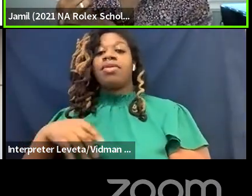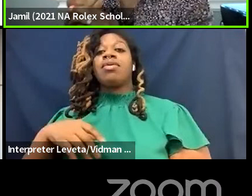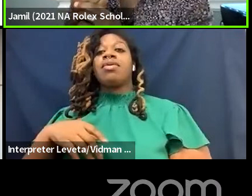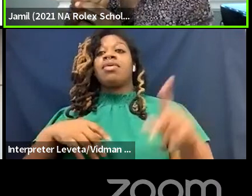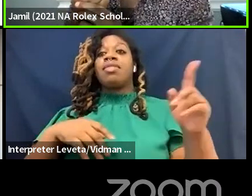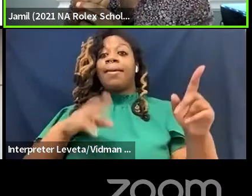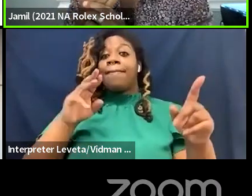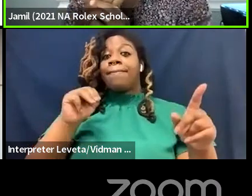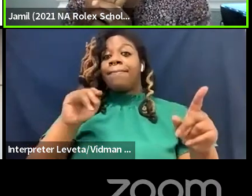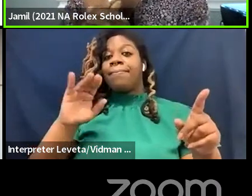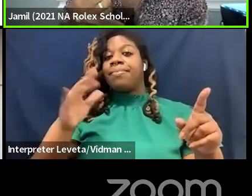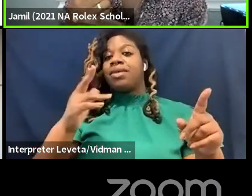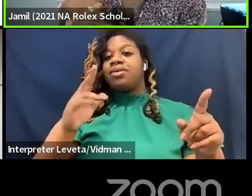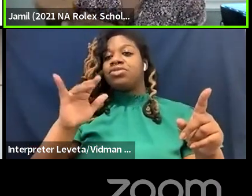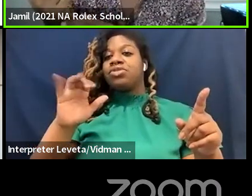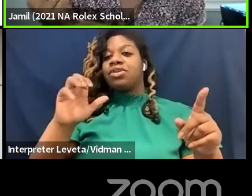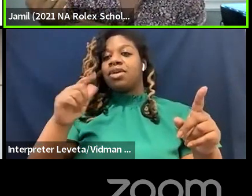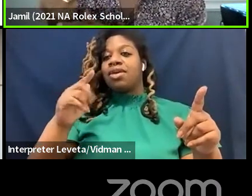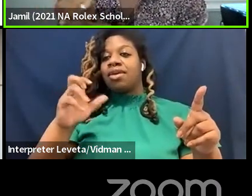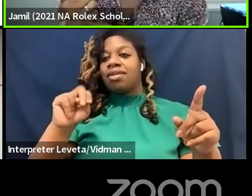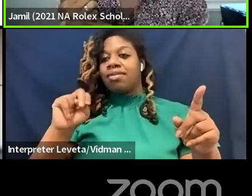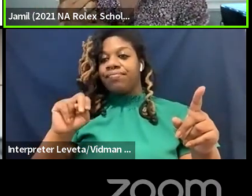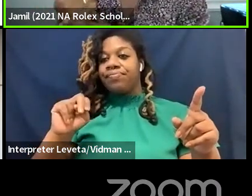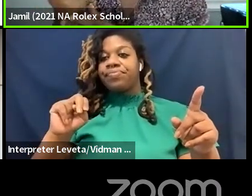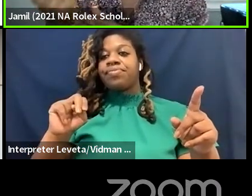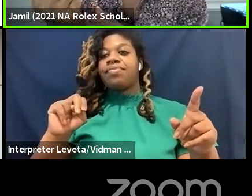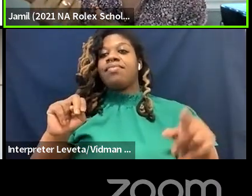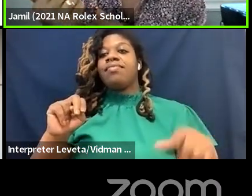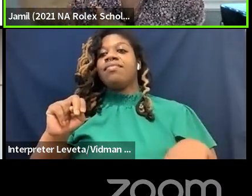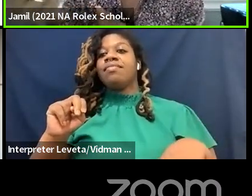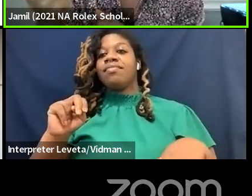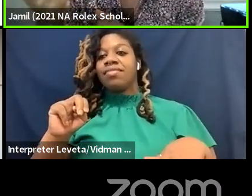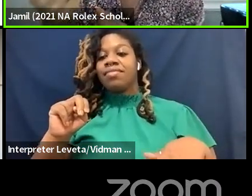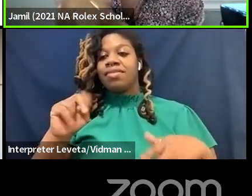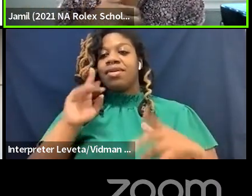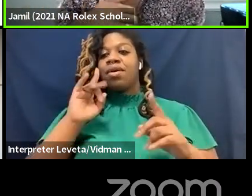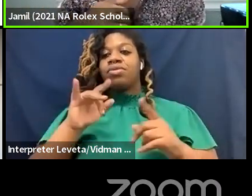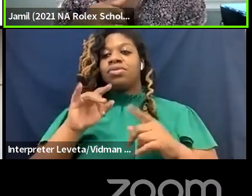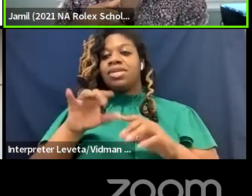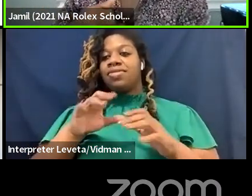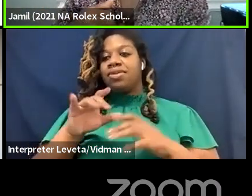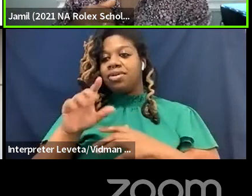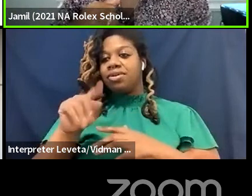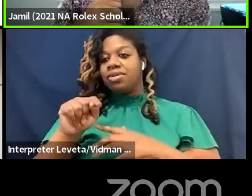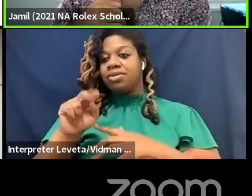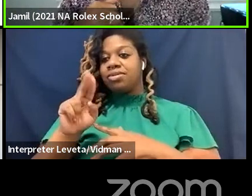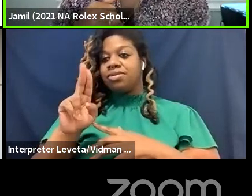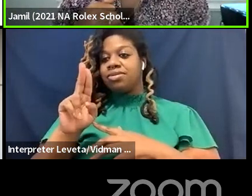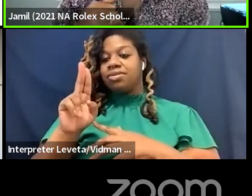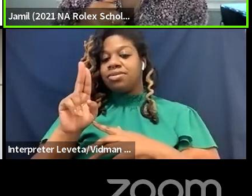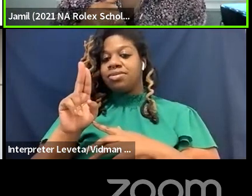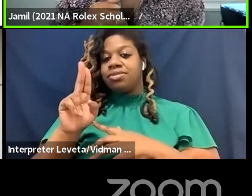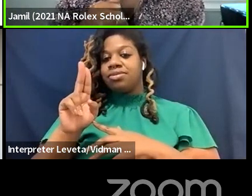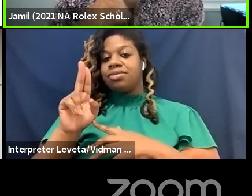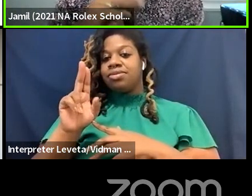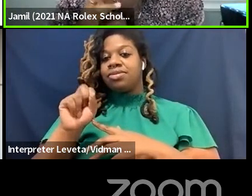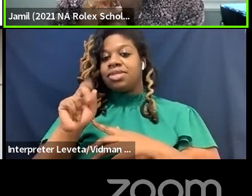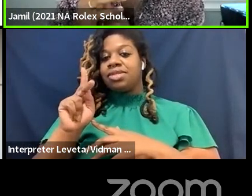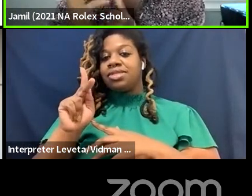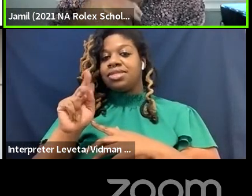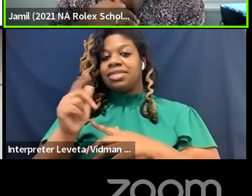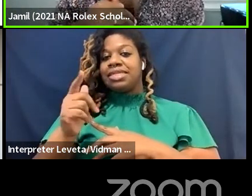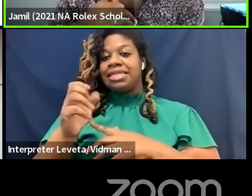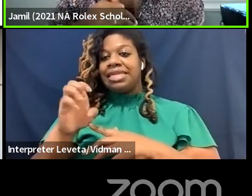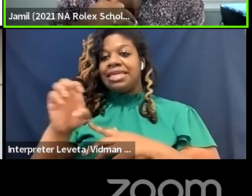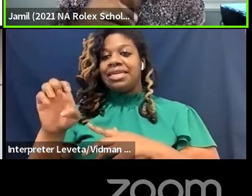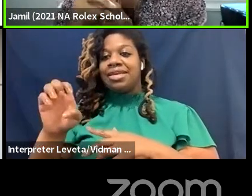do the Tuskegee Airmen excavation which I was with Andrea on, which was